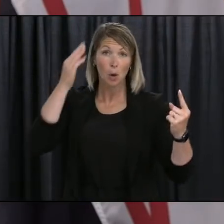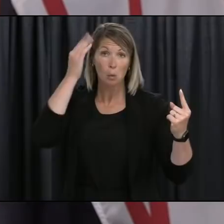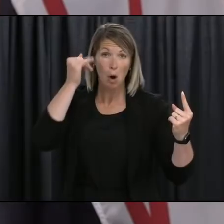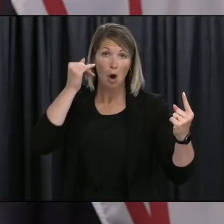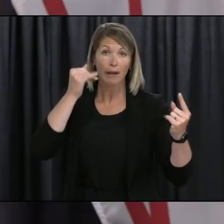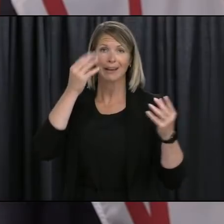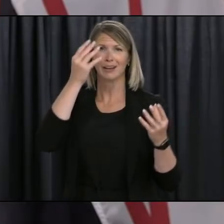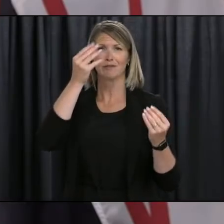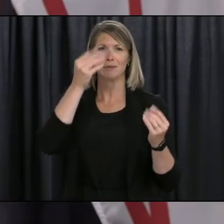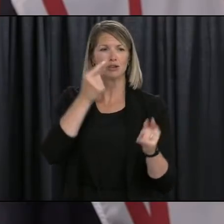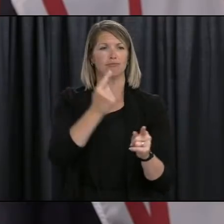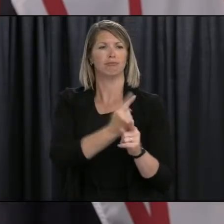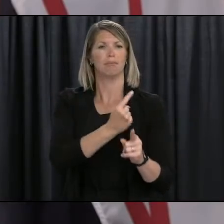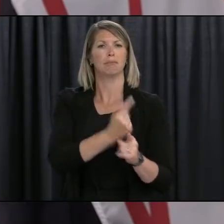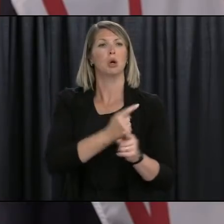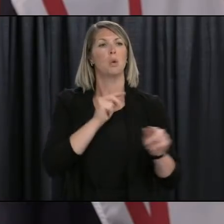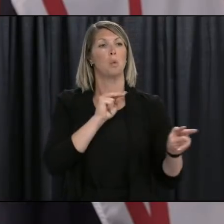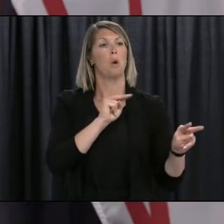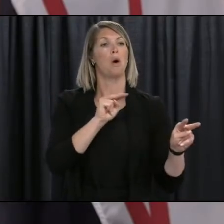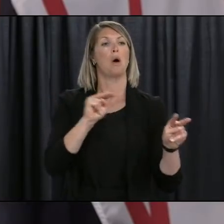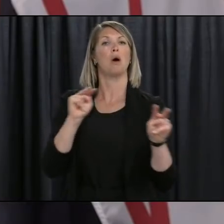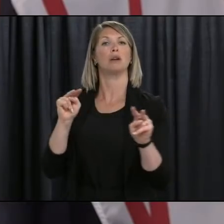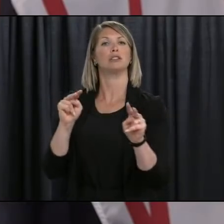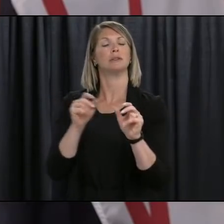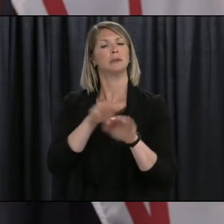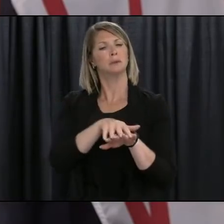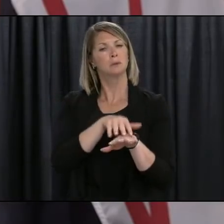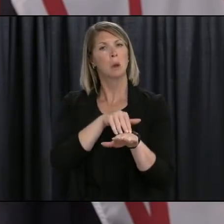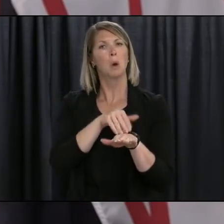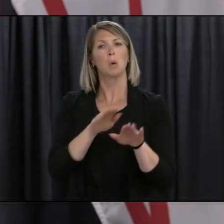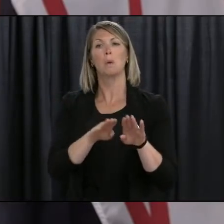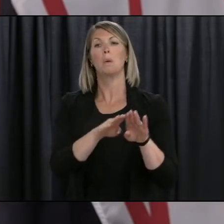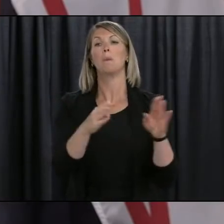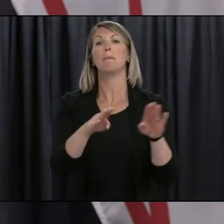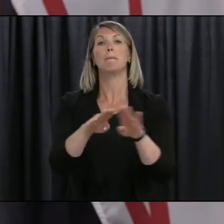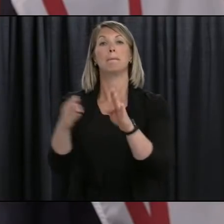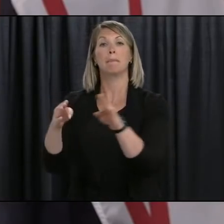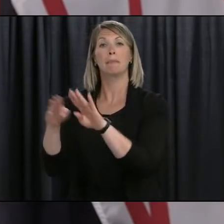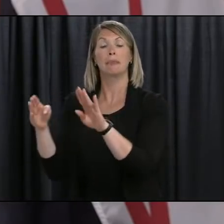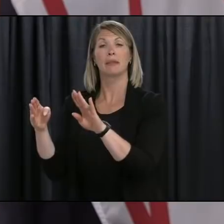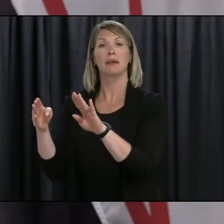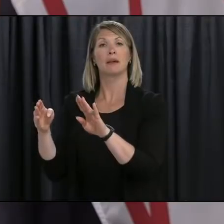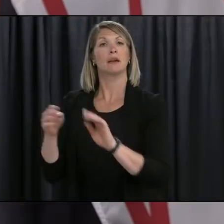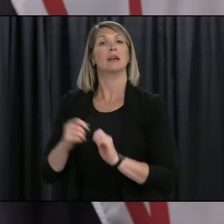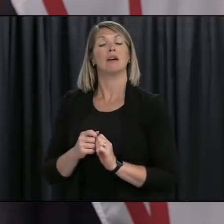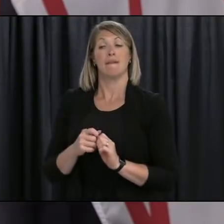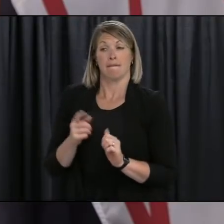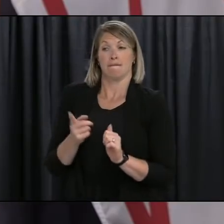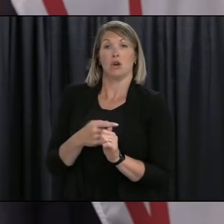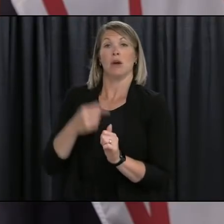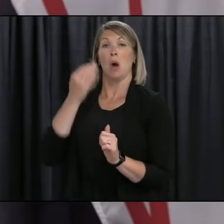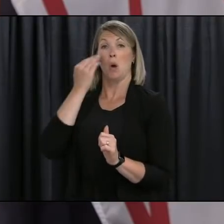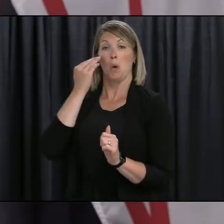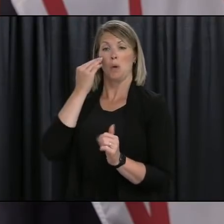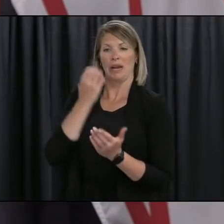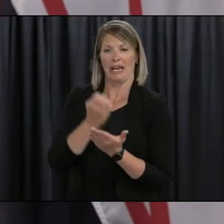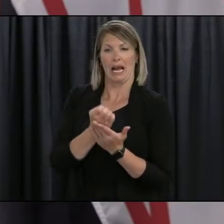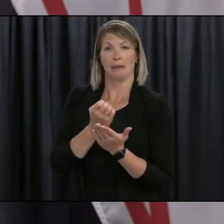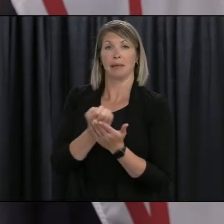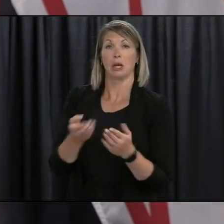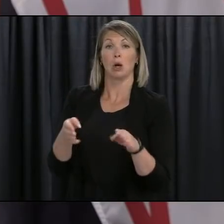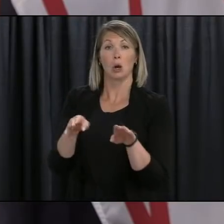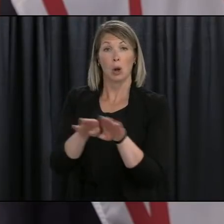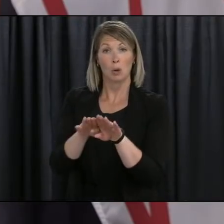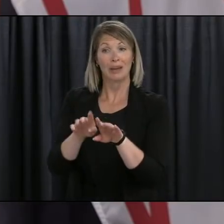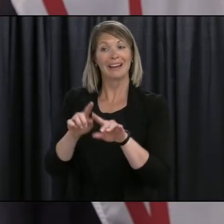Atlantic Canadians was, there's economic considerations, but first and foremost, it was public health and